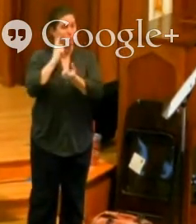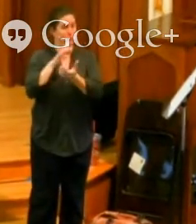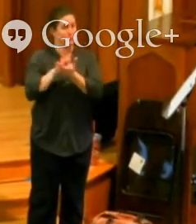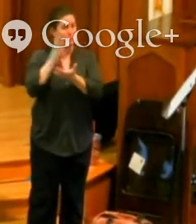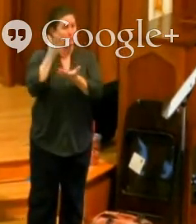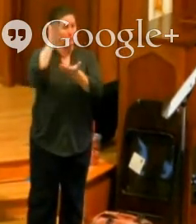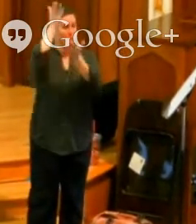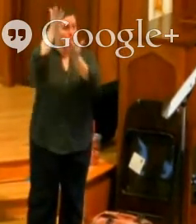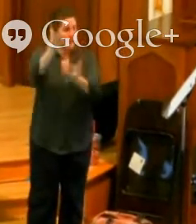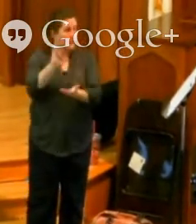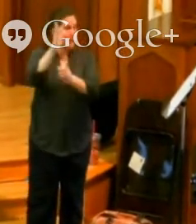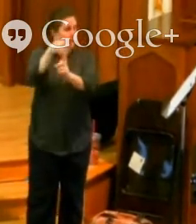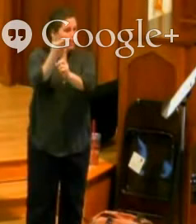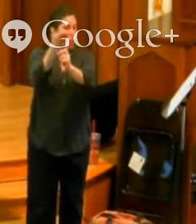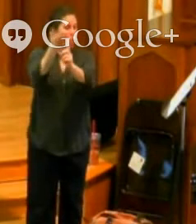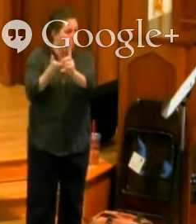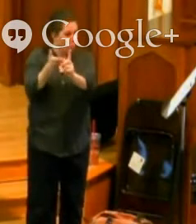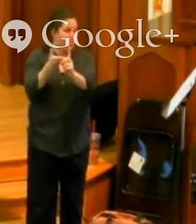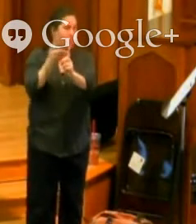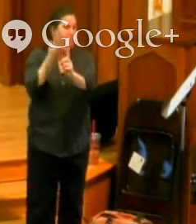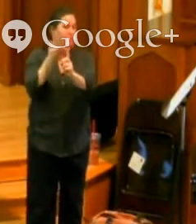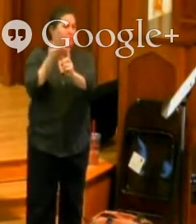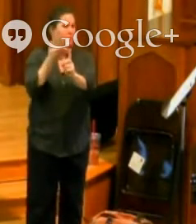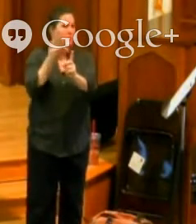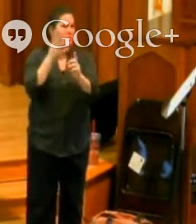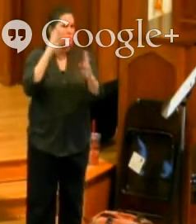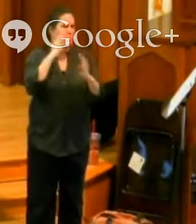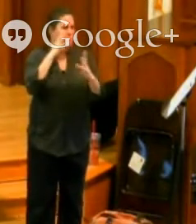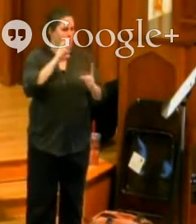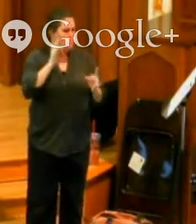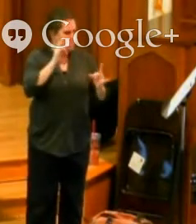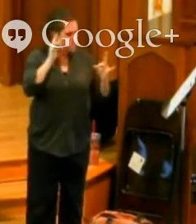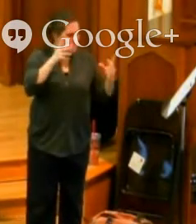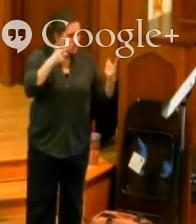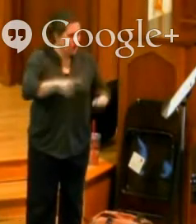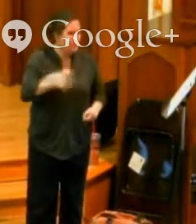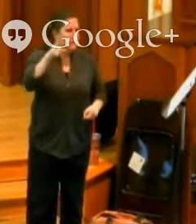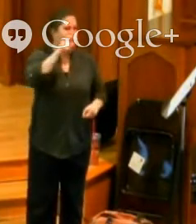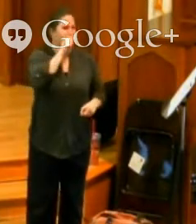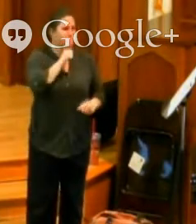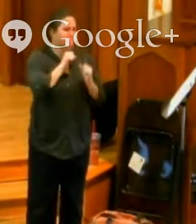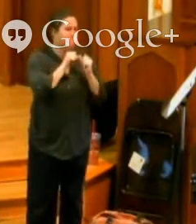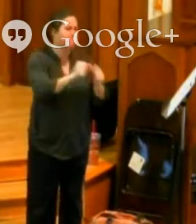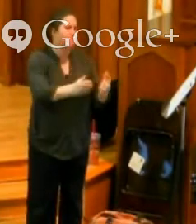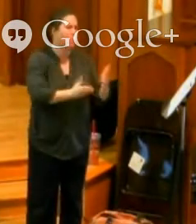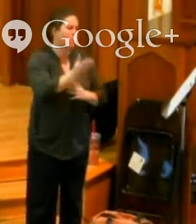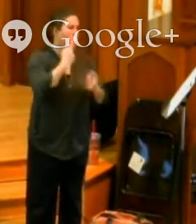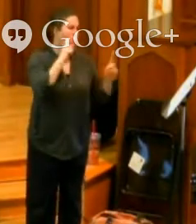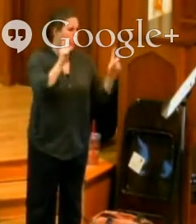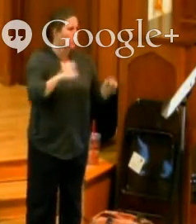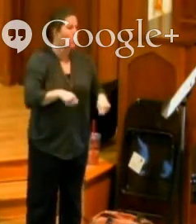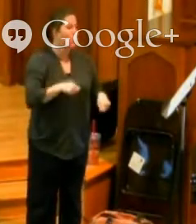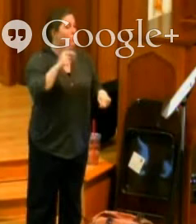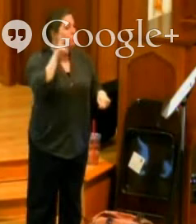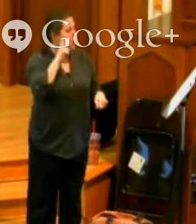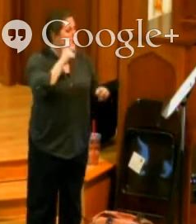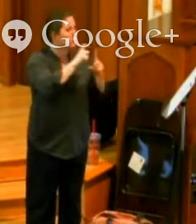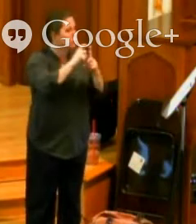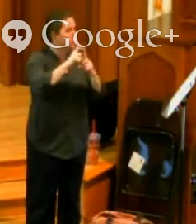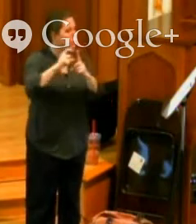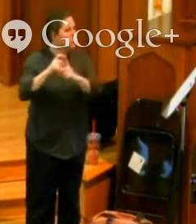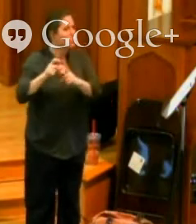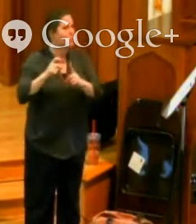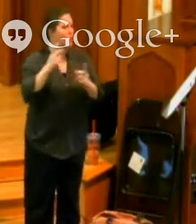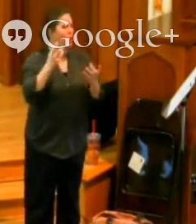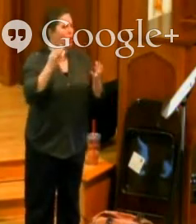that can get us through a lot of troubled times. So really listen to what the lyrics say, and I hope it is